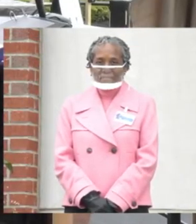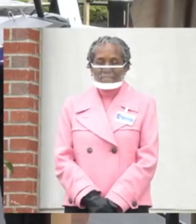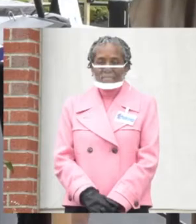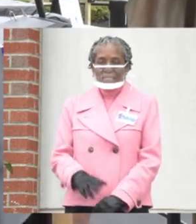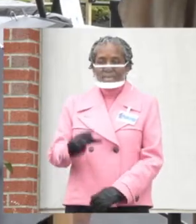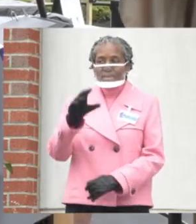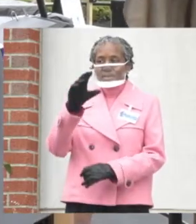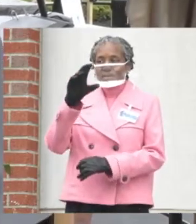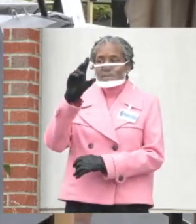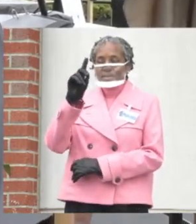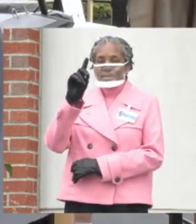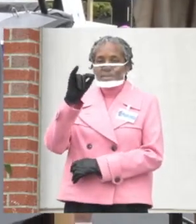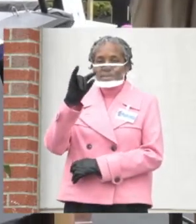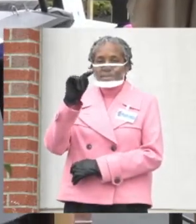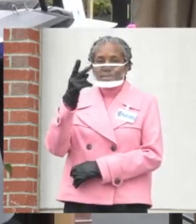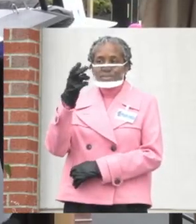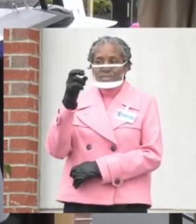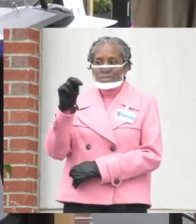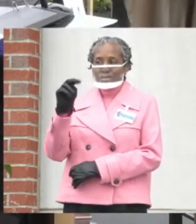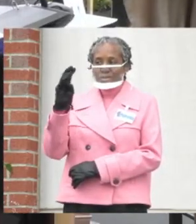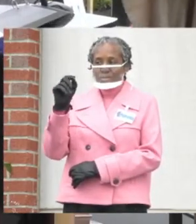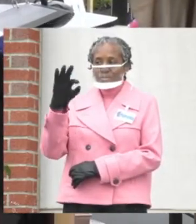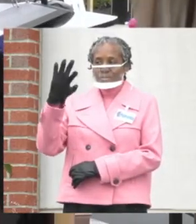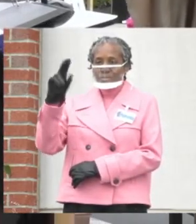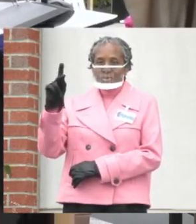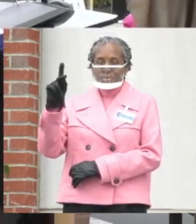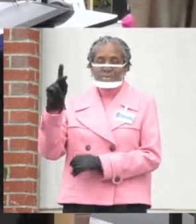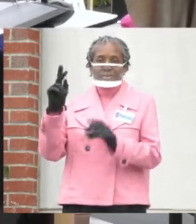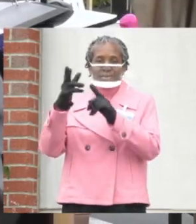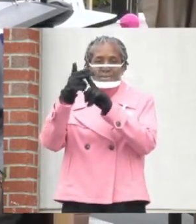Dixie Ann Mark, Hospitality Management.